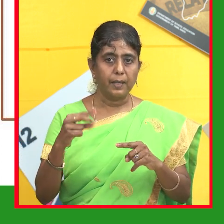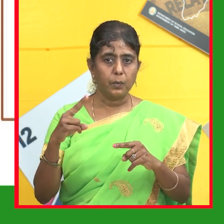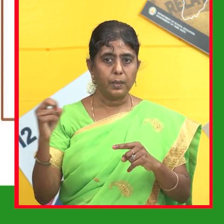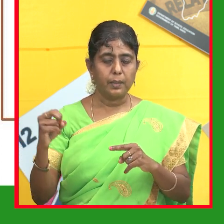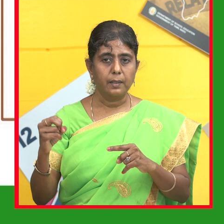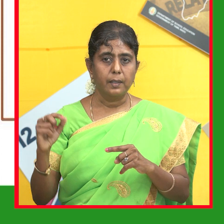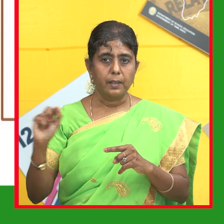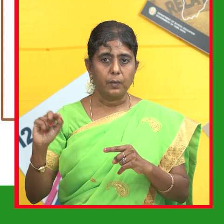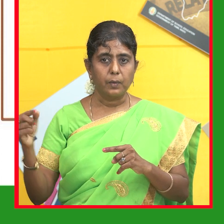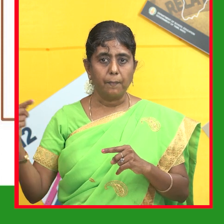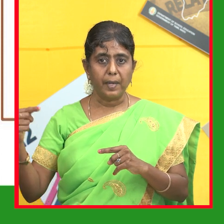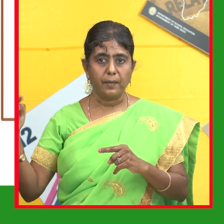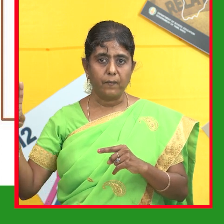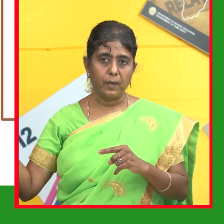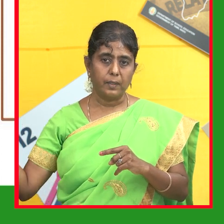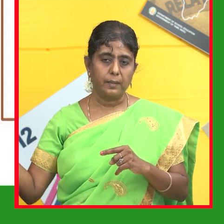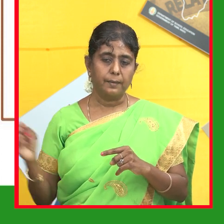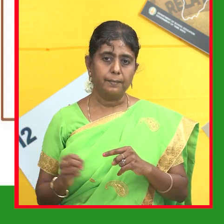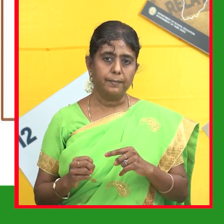20 is minus 40.